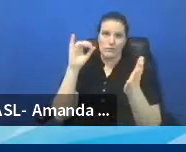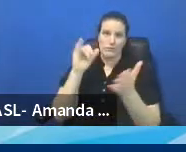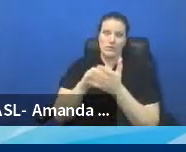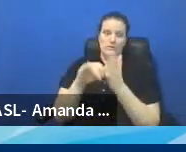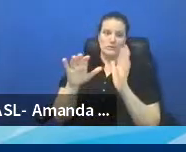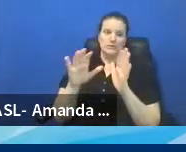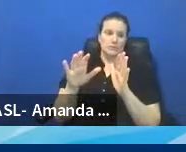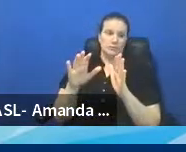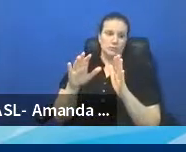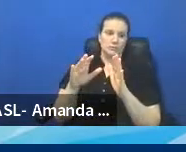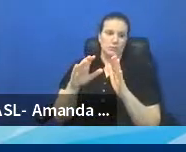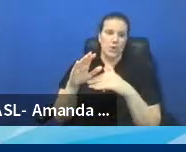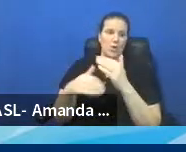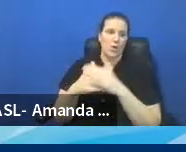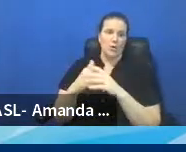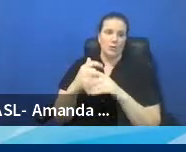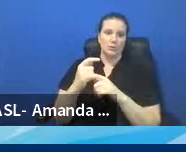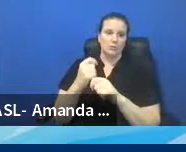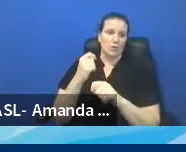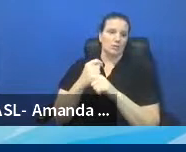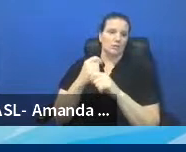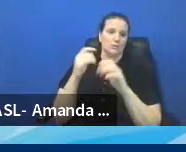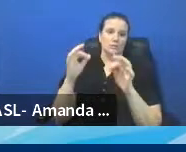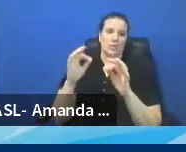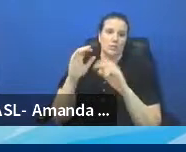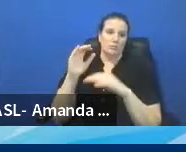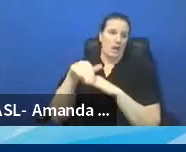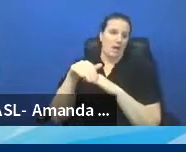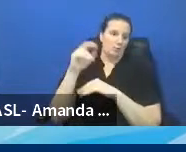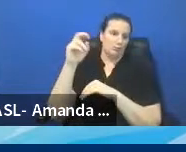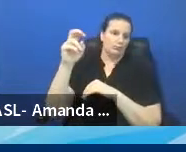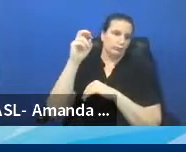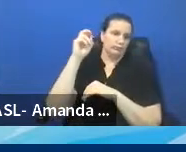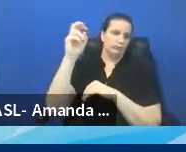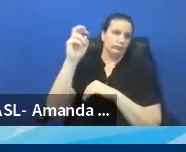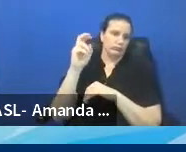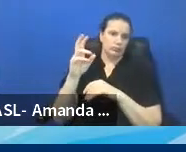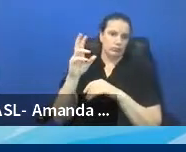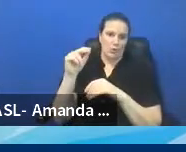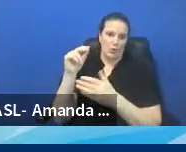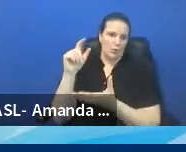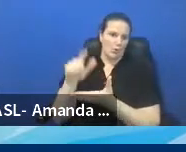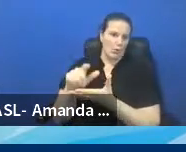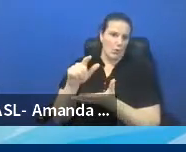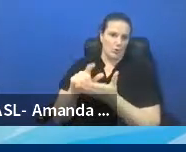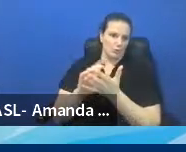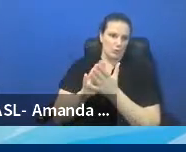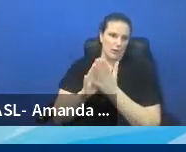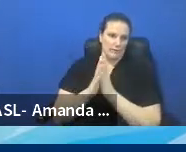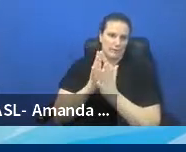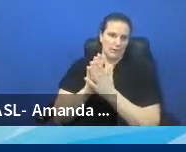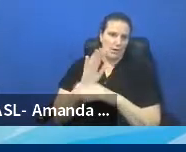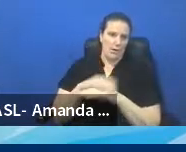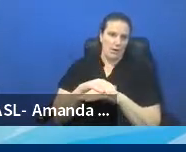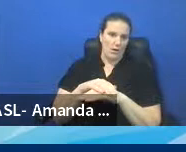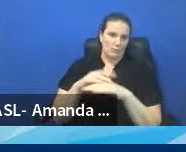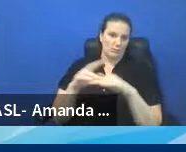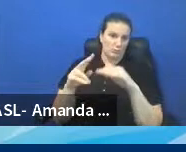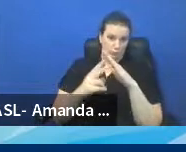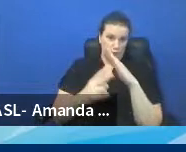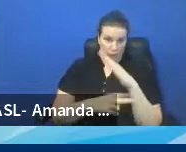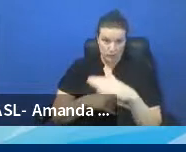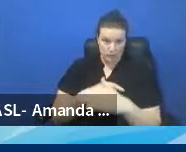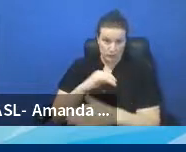scenario that all truckers decide to go at night when there is no low traffic on the bridge. Are we